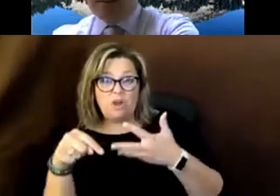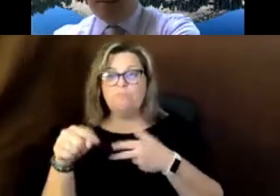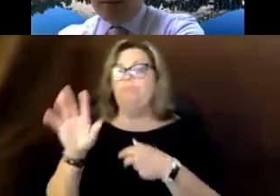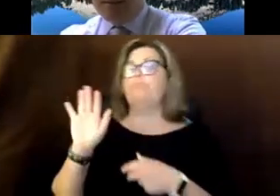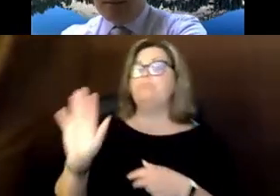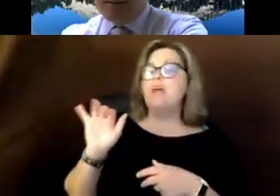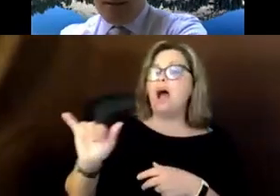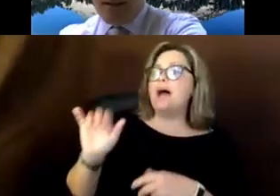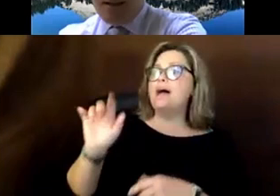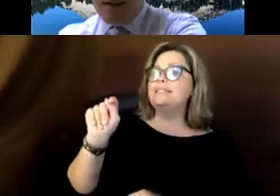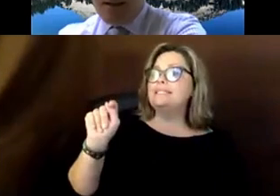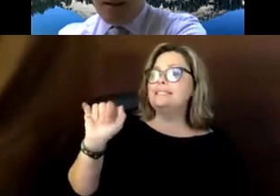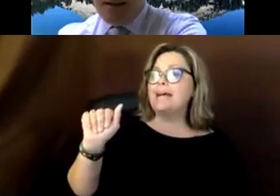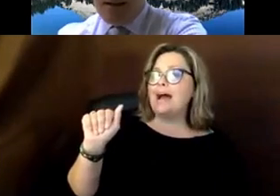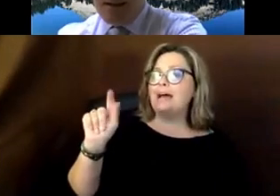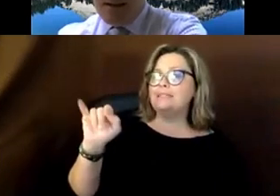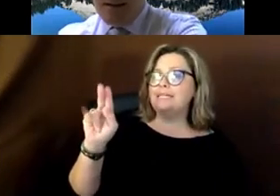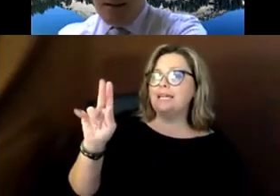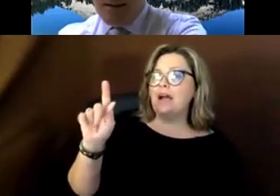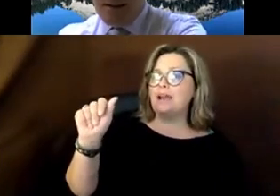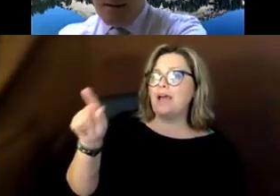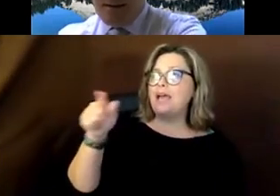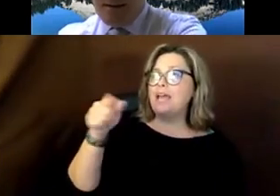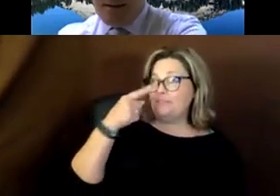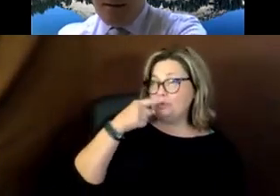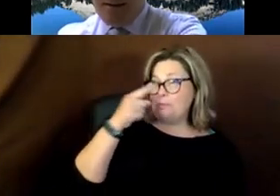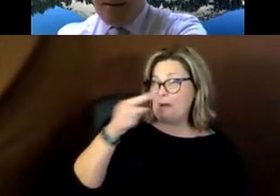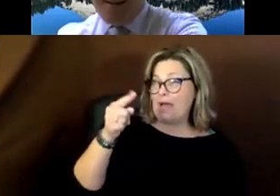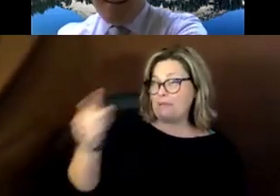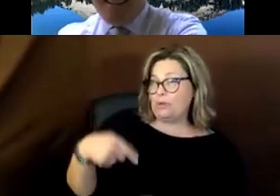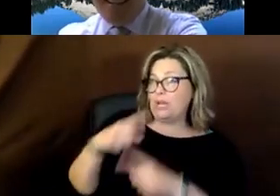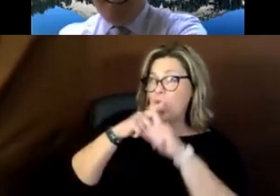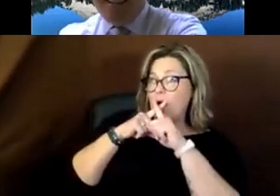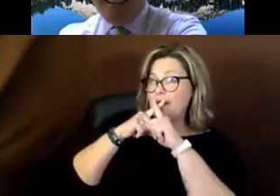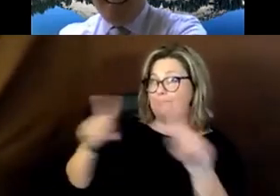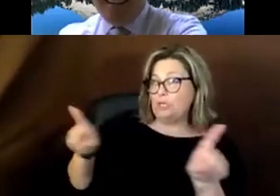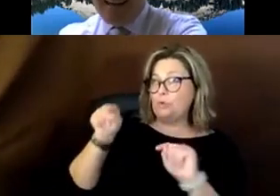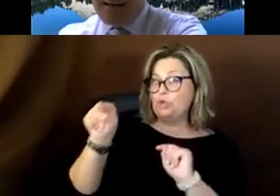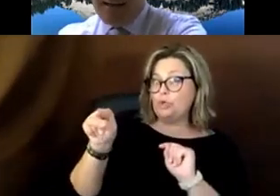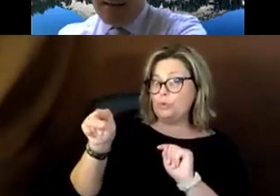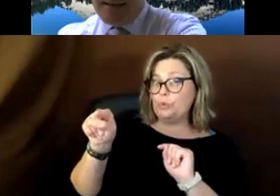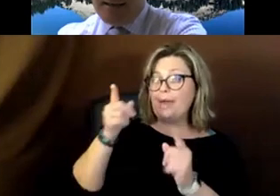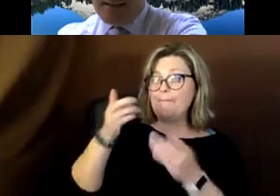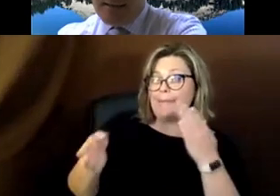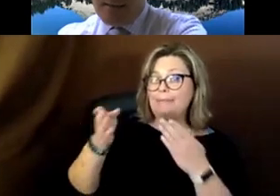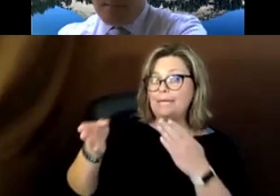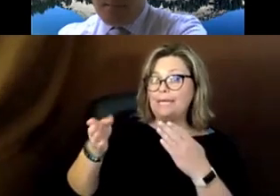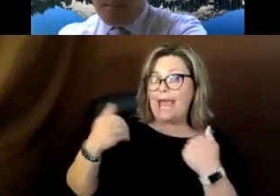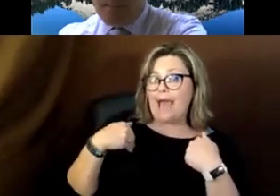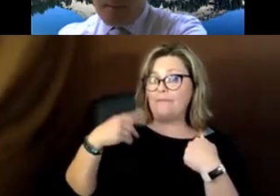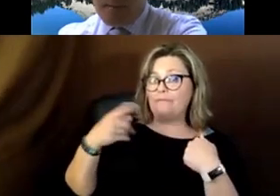do, if you could just briefly come in, we're gonna give you some mic privileges here. Let me go up to where you